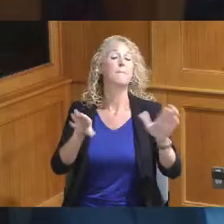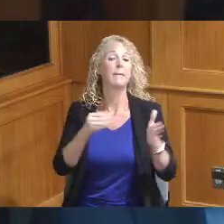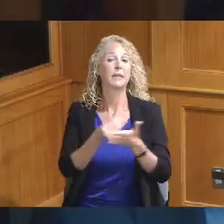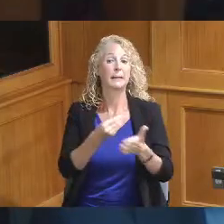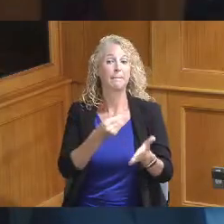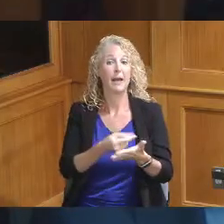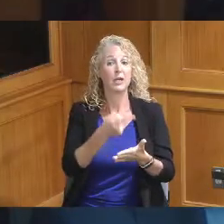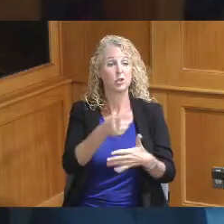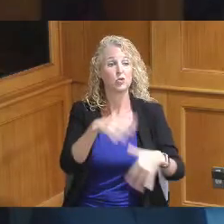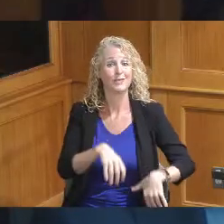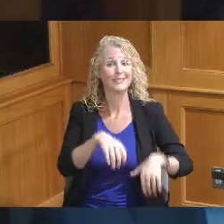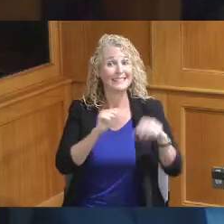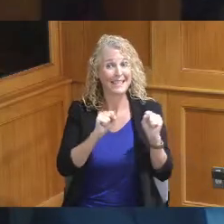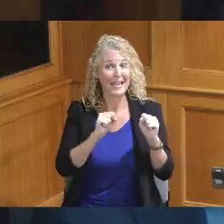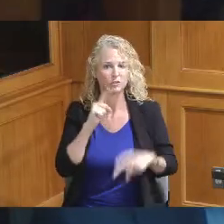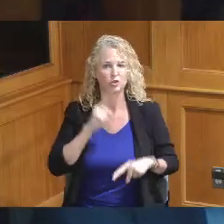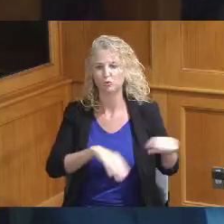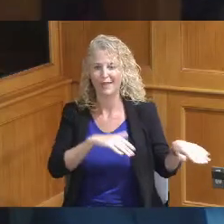this stuff in here.